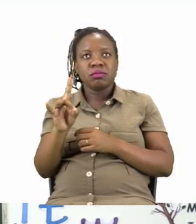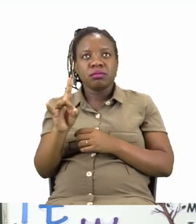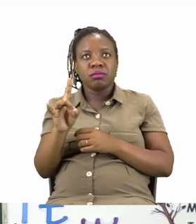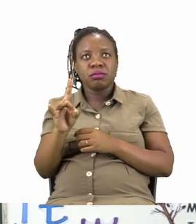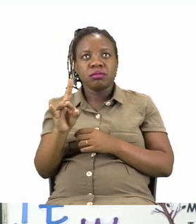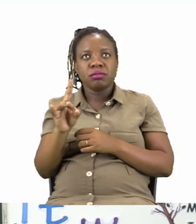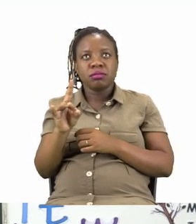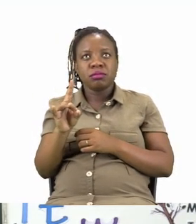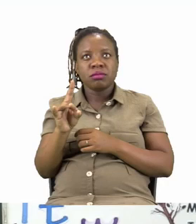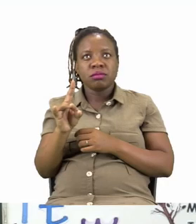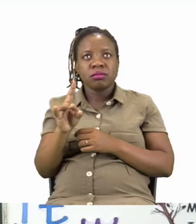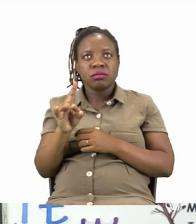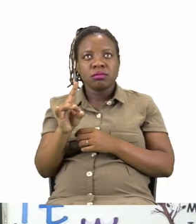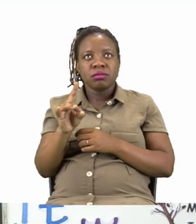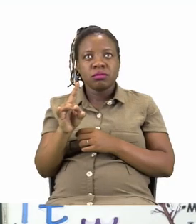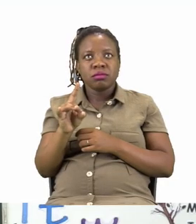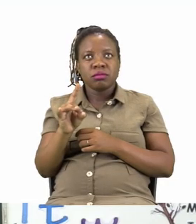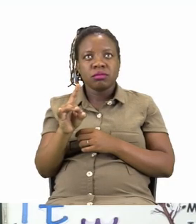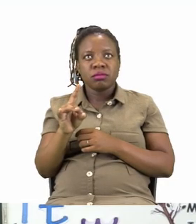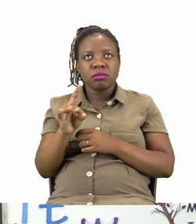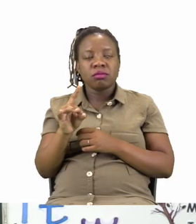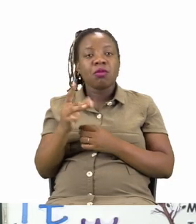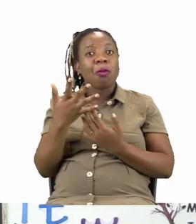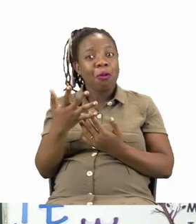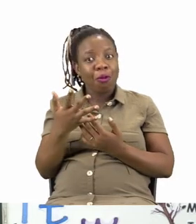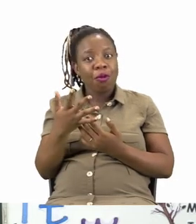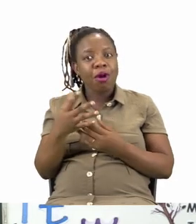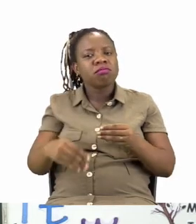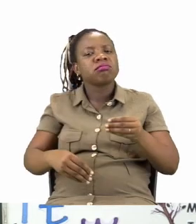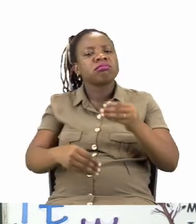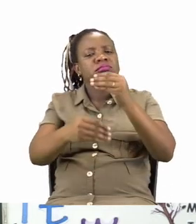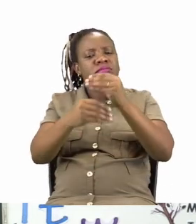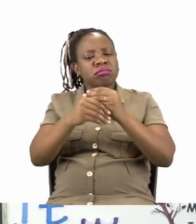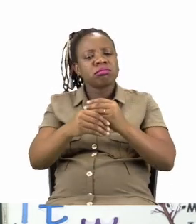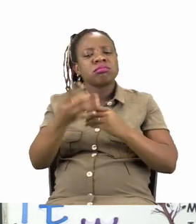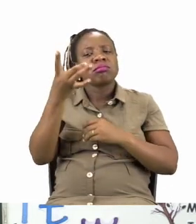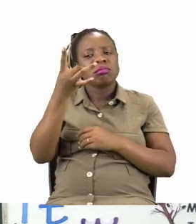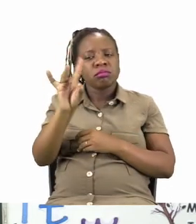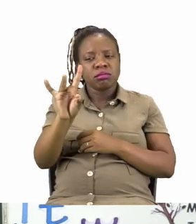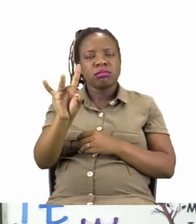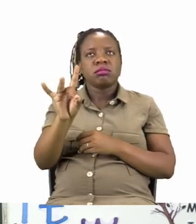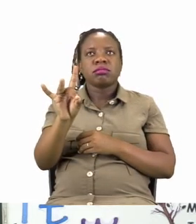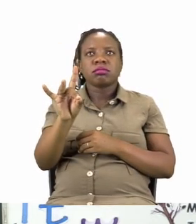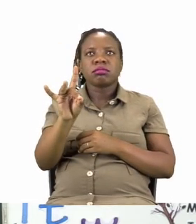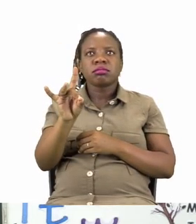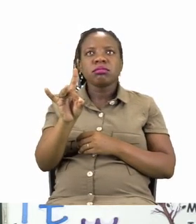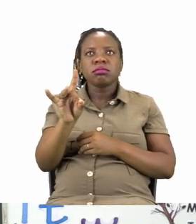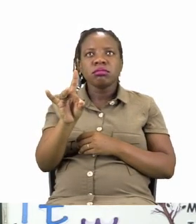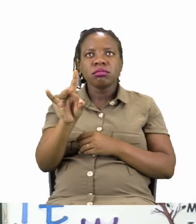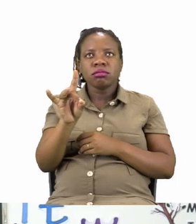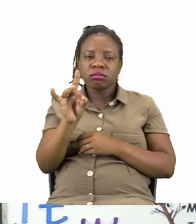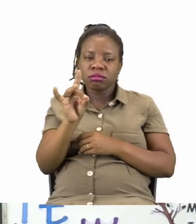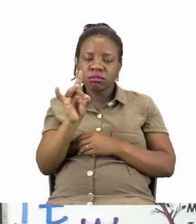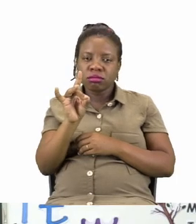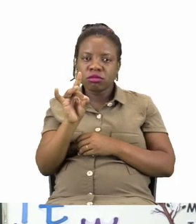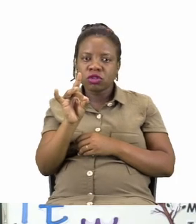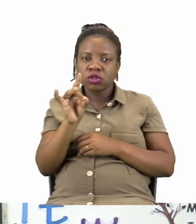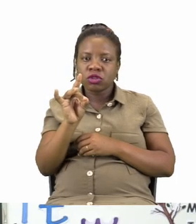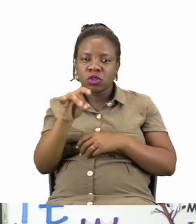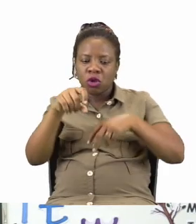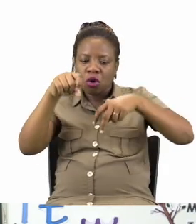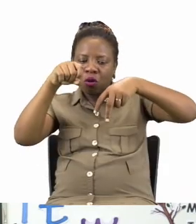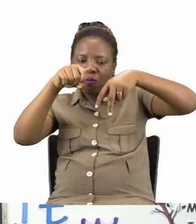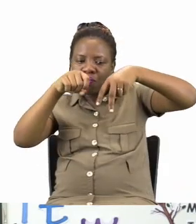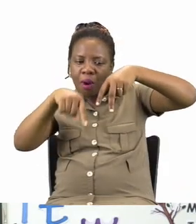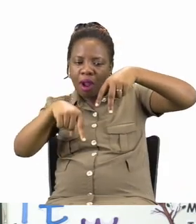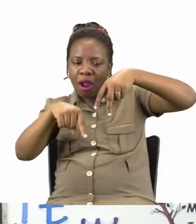Now, well, if you said 8, then you are absolutely correct, everyone. So that means